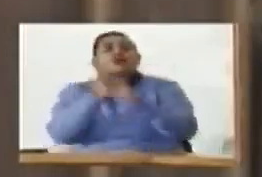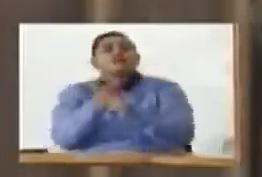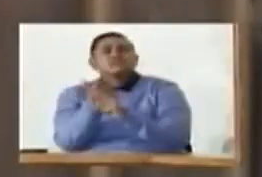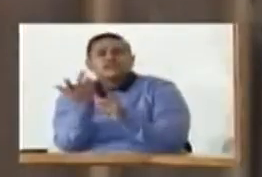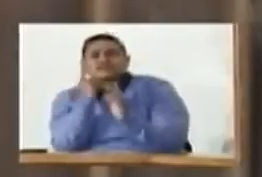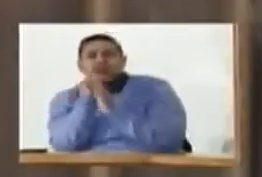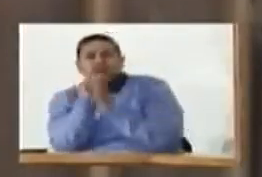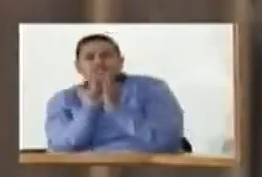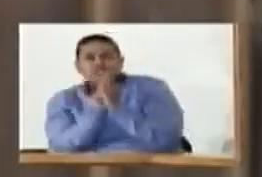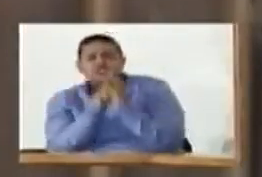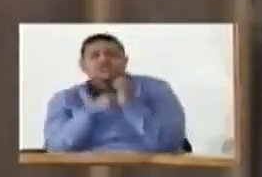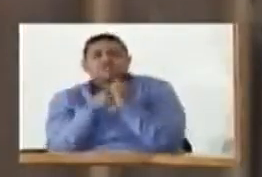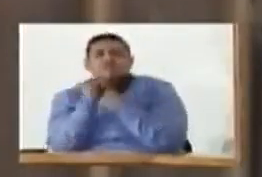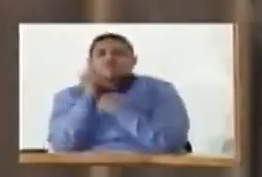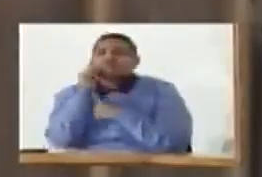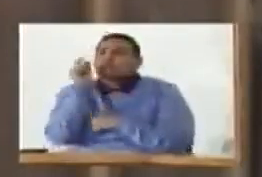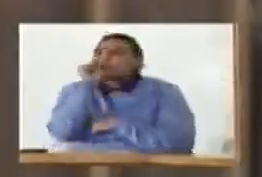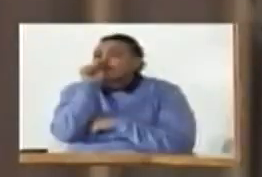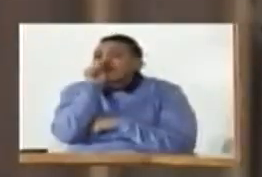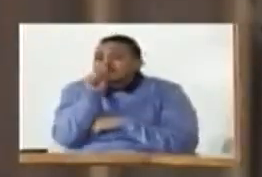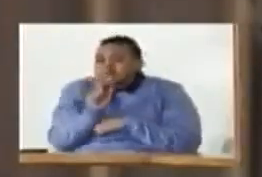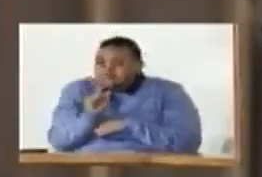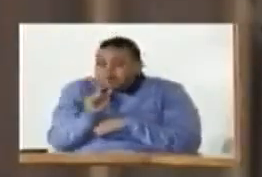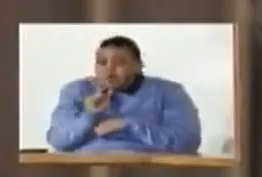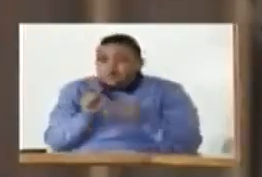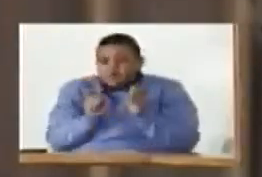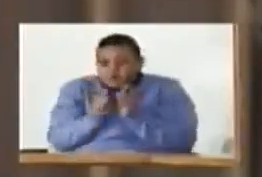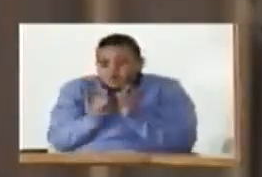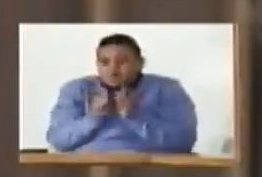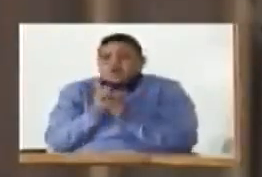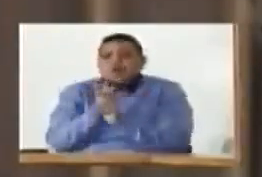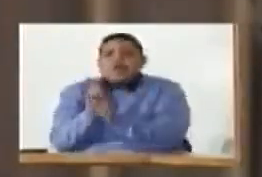the private microcredit lending sector.